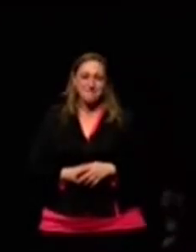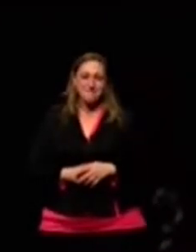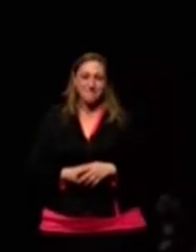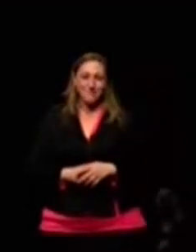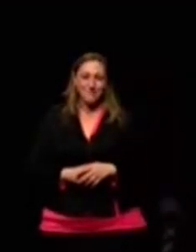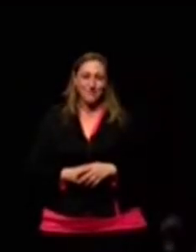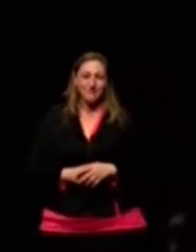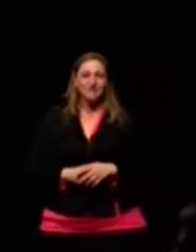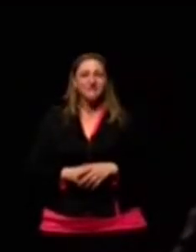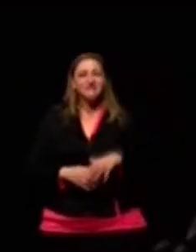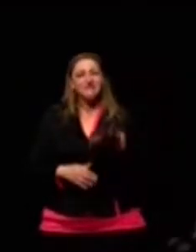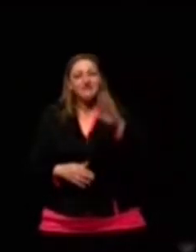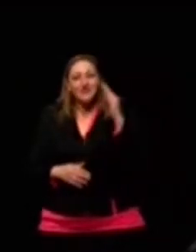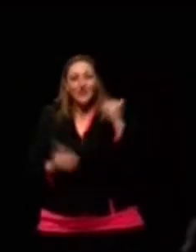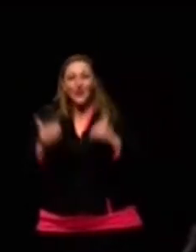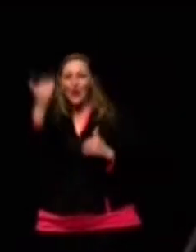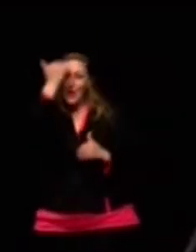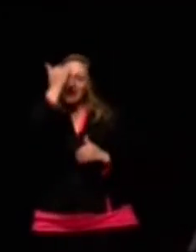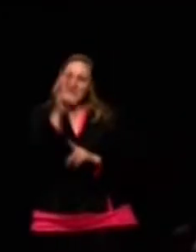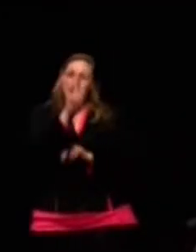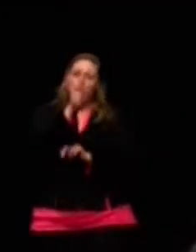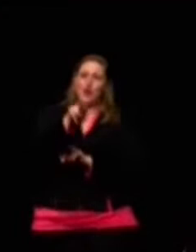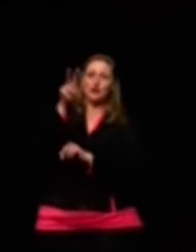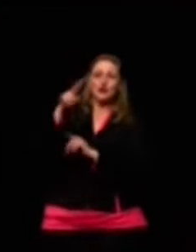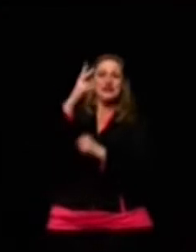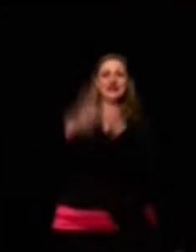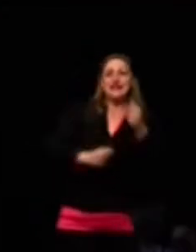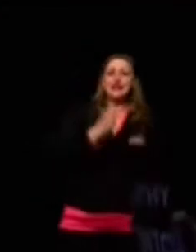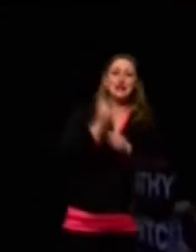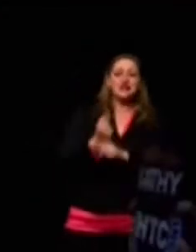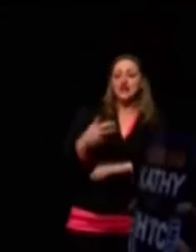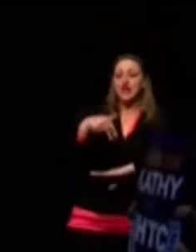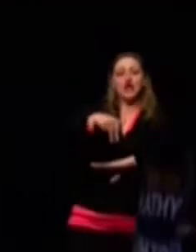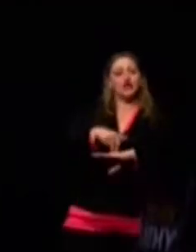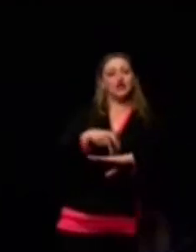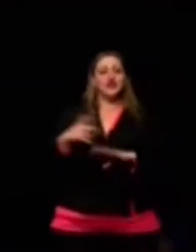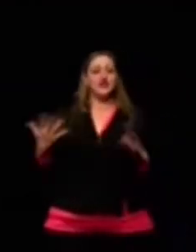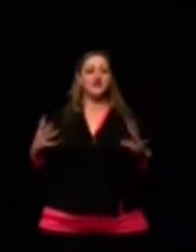You know, it's been 22 years since I stood